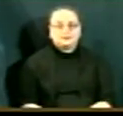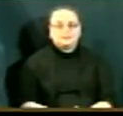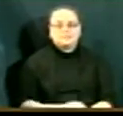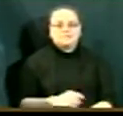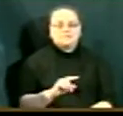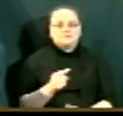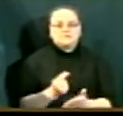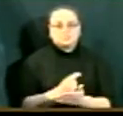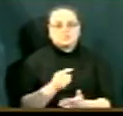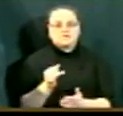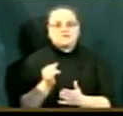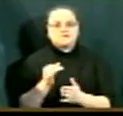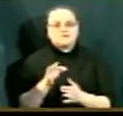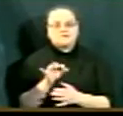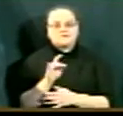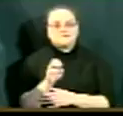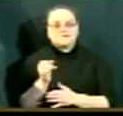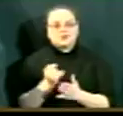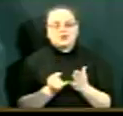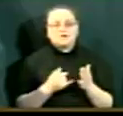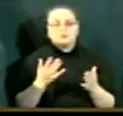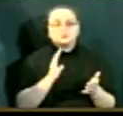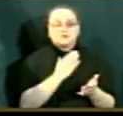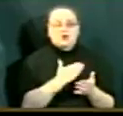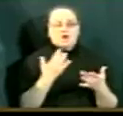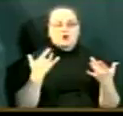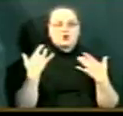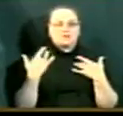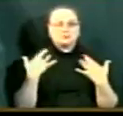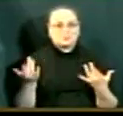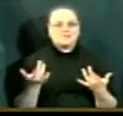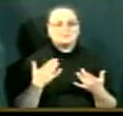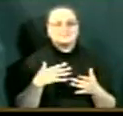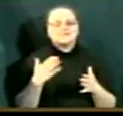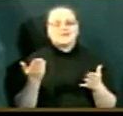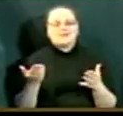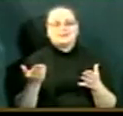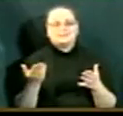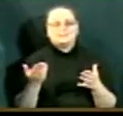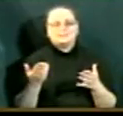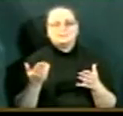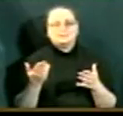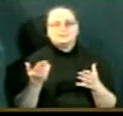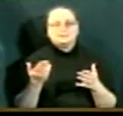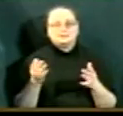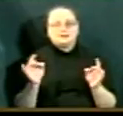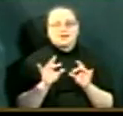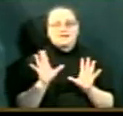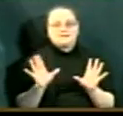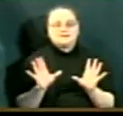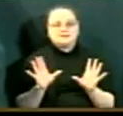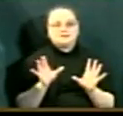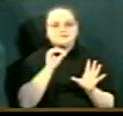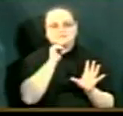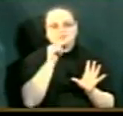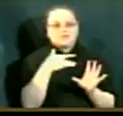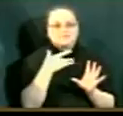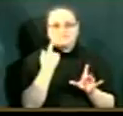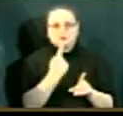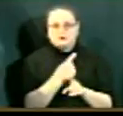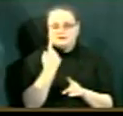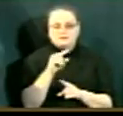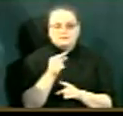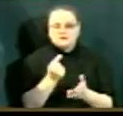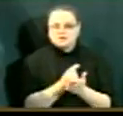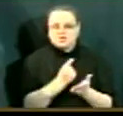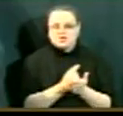suspended. Okay, got you. Okay. Which is what our concern was that it didn't feel right for first